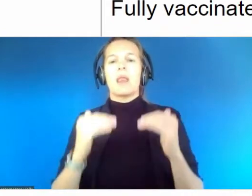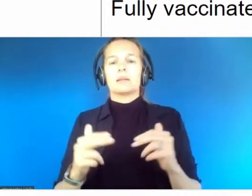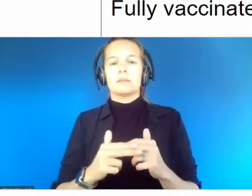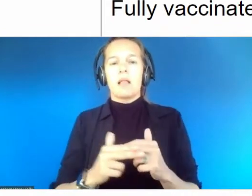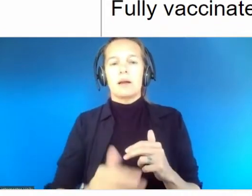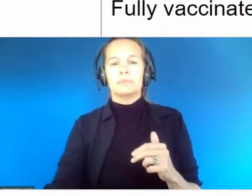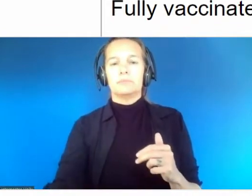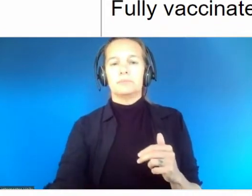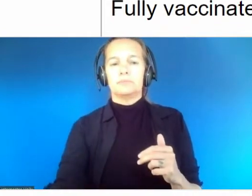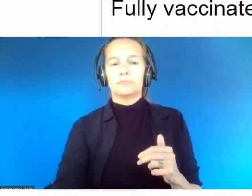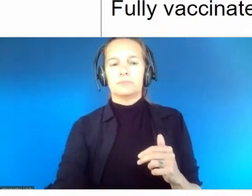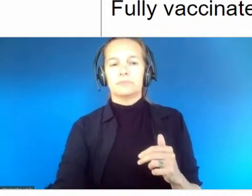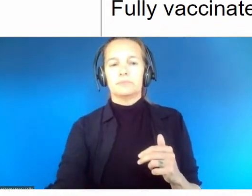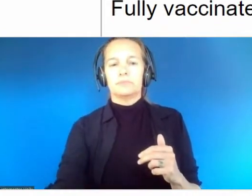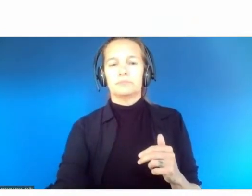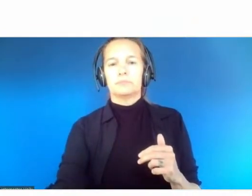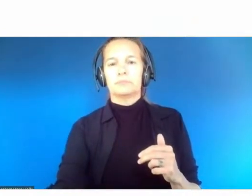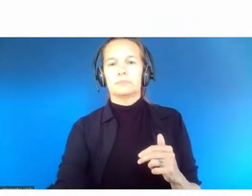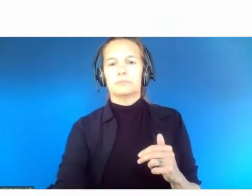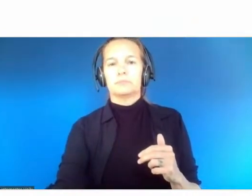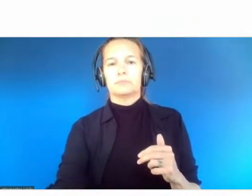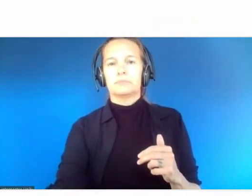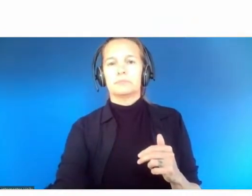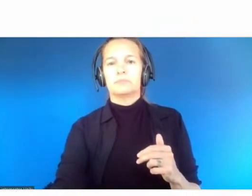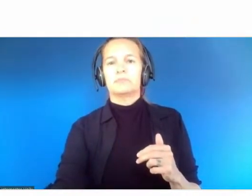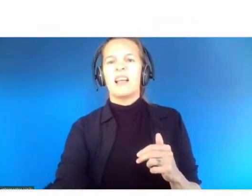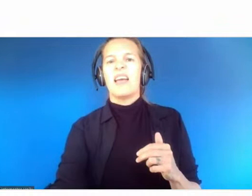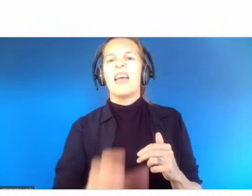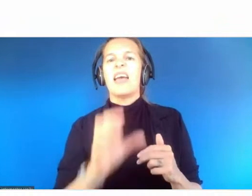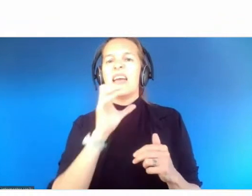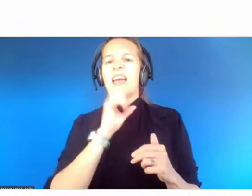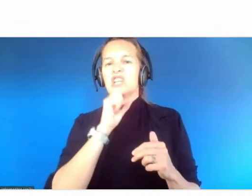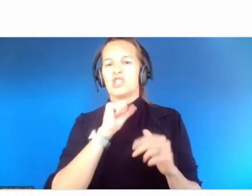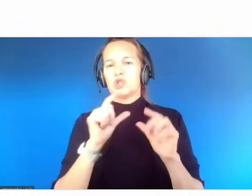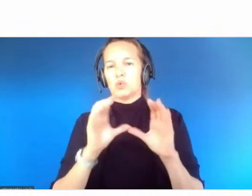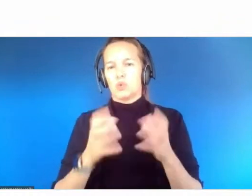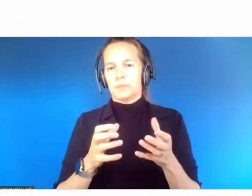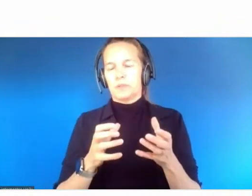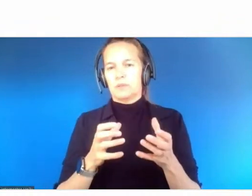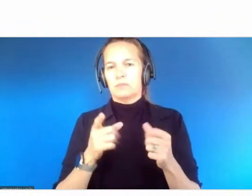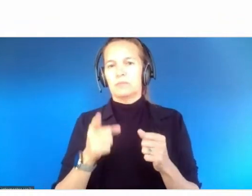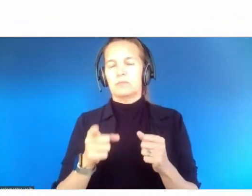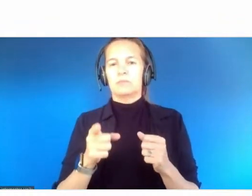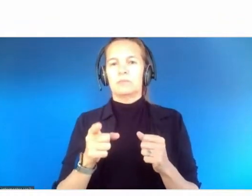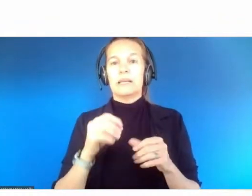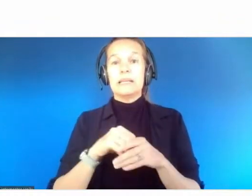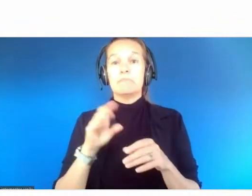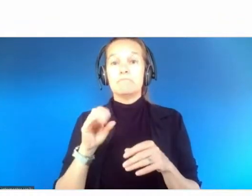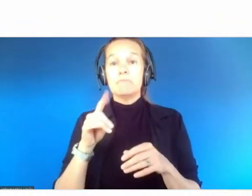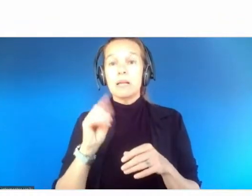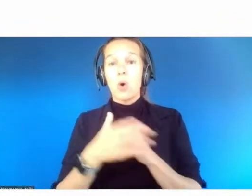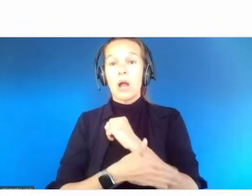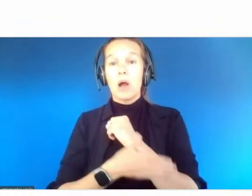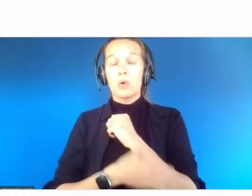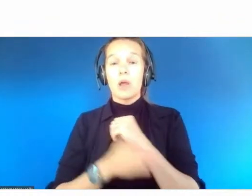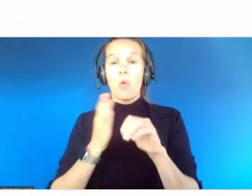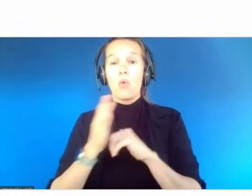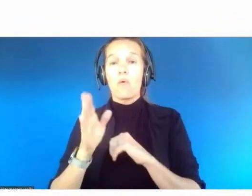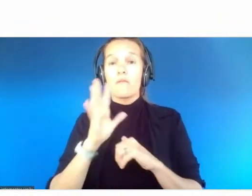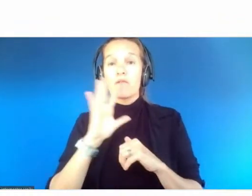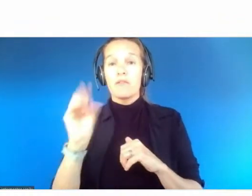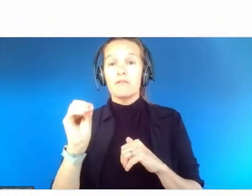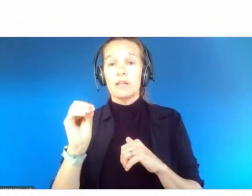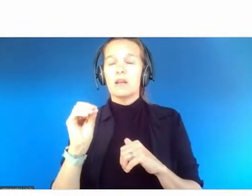slide shows age groups, and those in Mendocino County over 50 years old have caught up to the